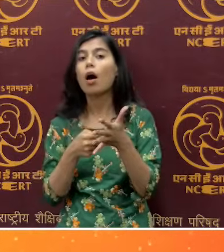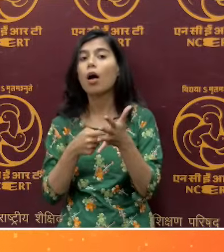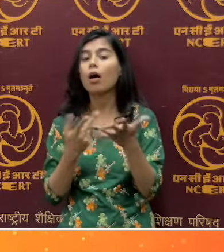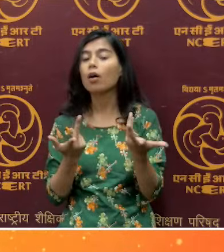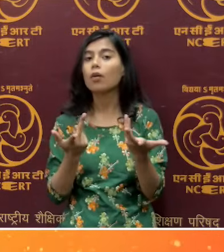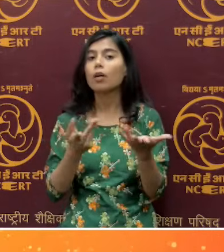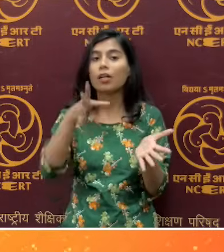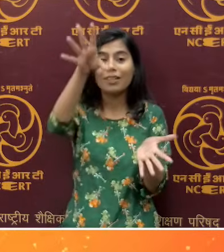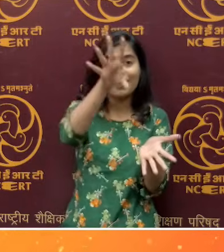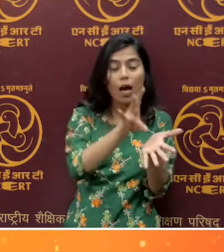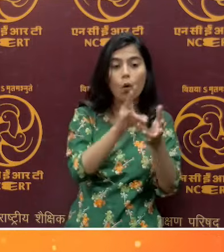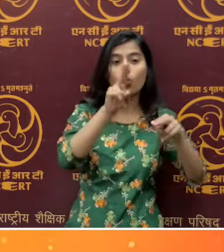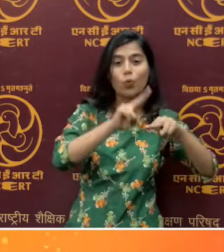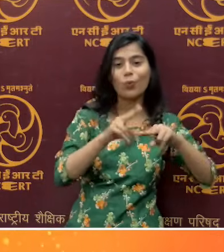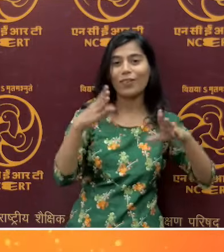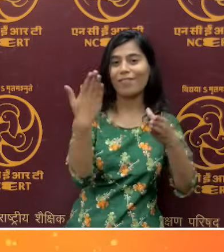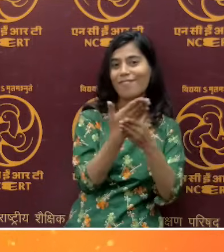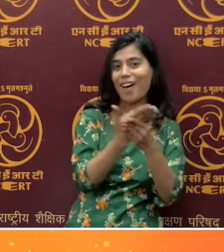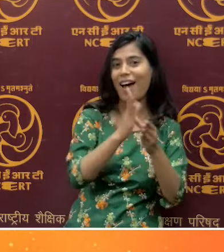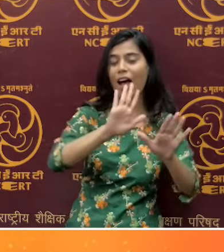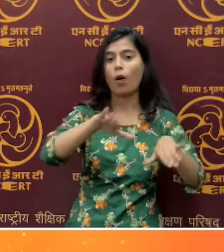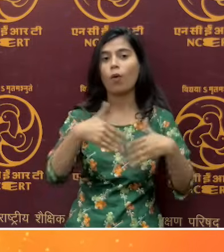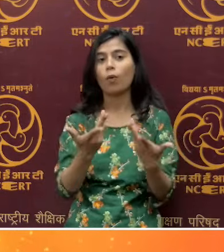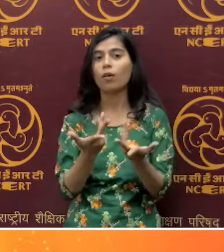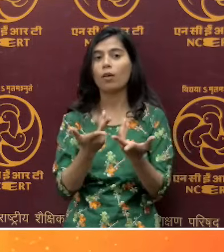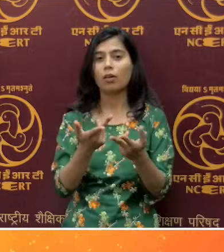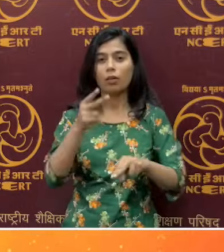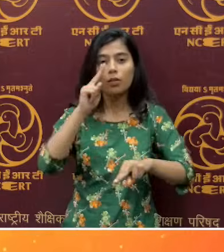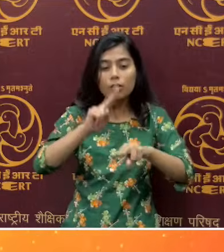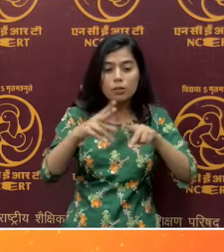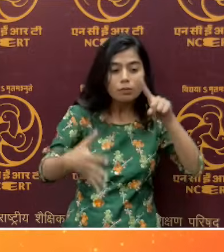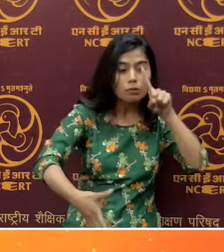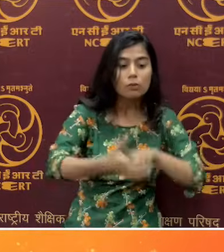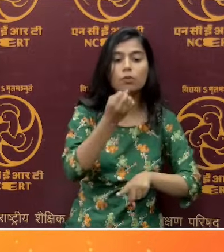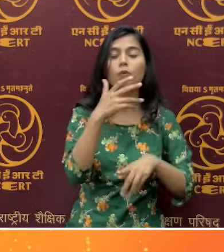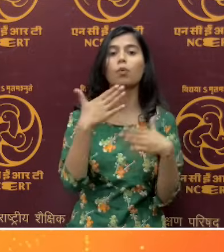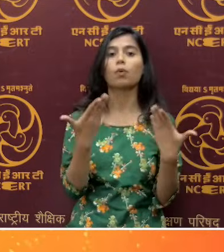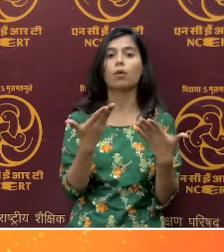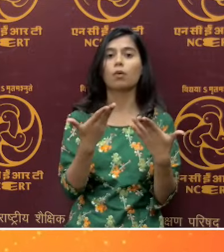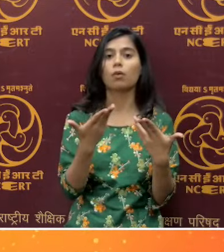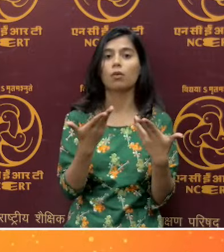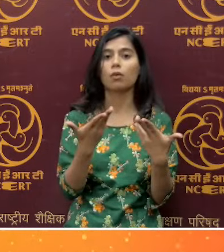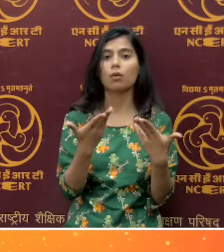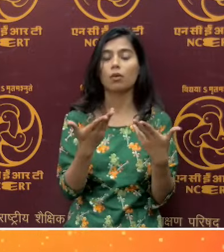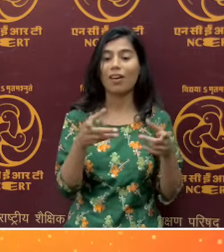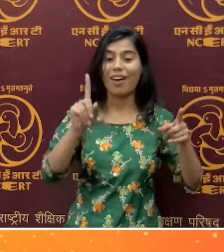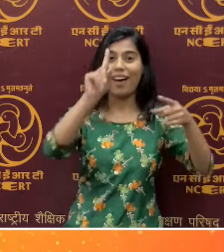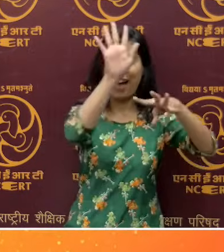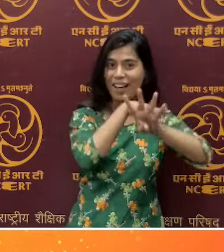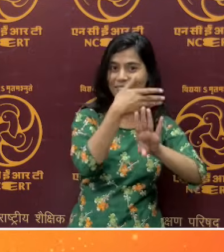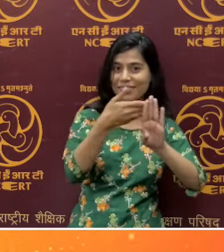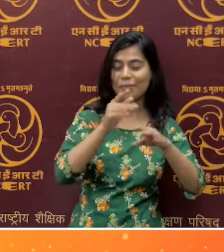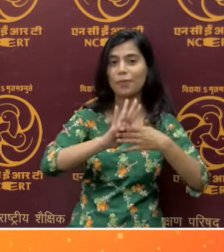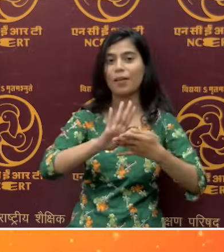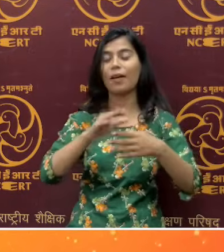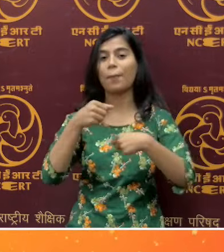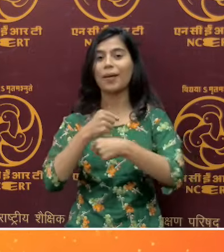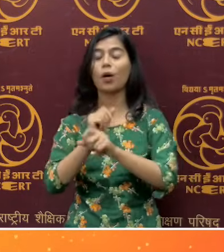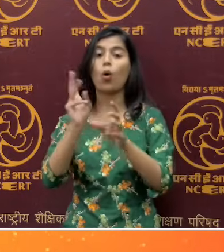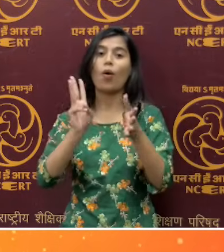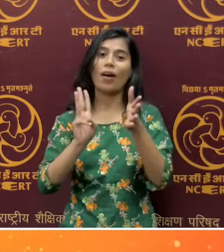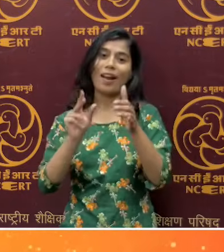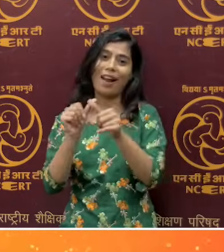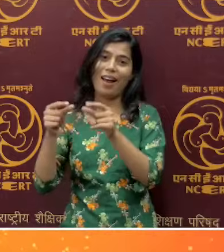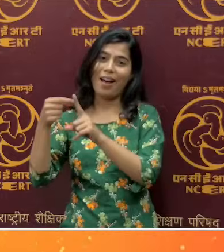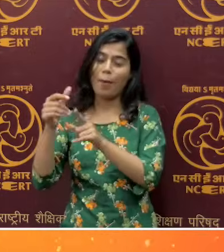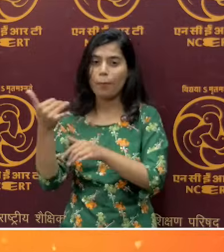download file for file template. So once you download it, you will find a formatted download Excel sheet will be downloaded into your mobile application. You can